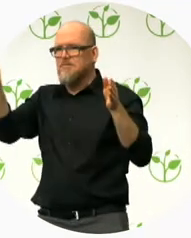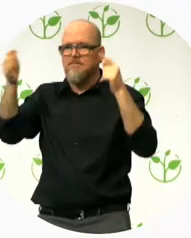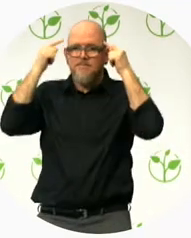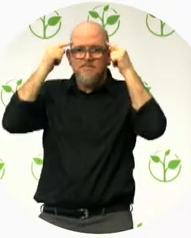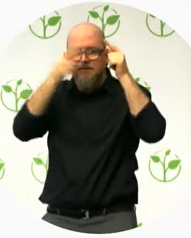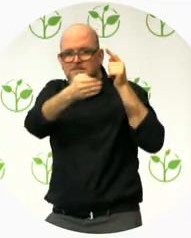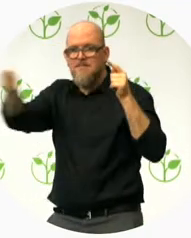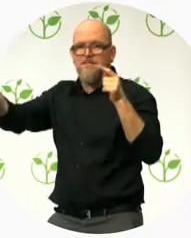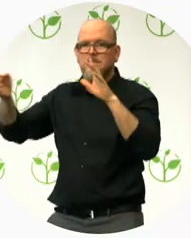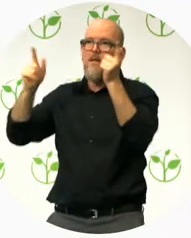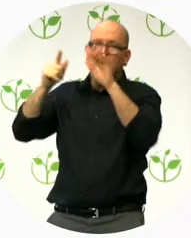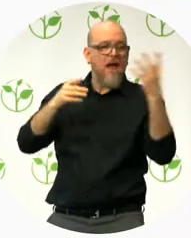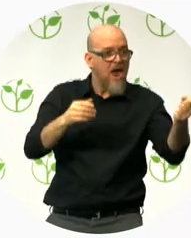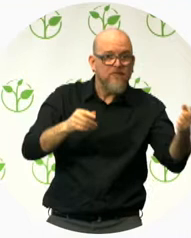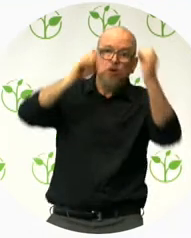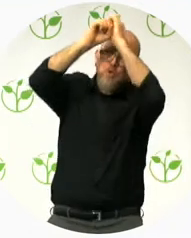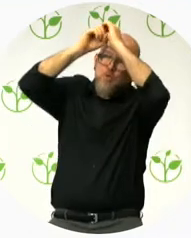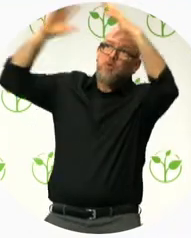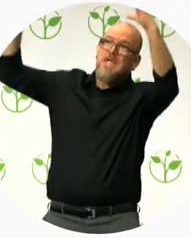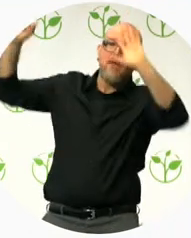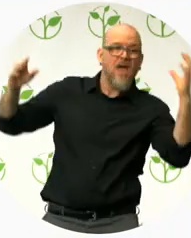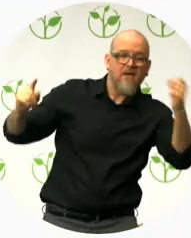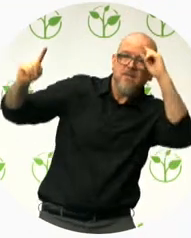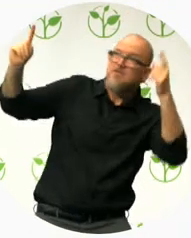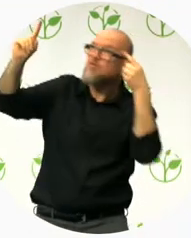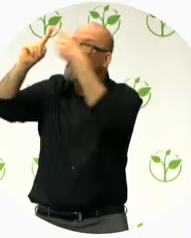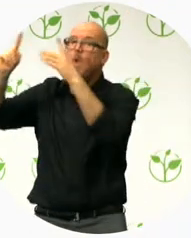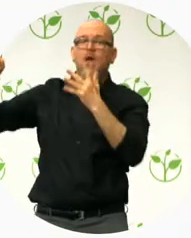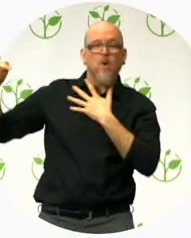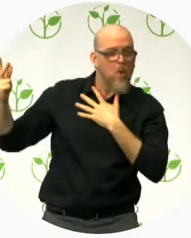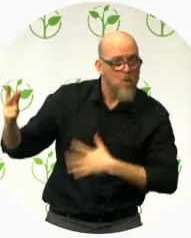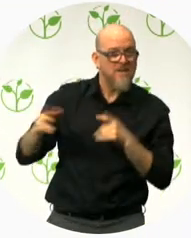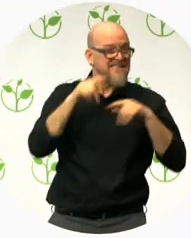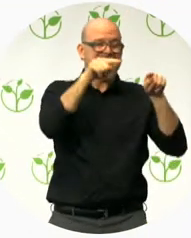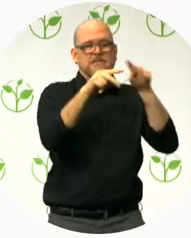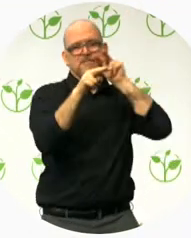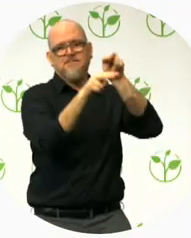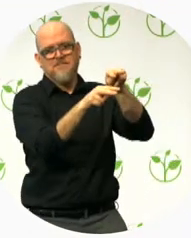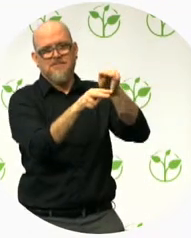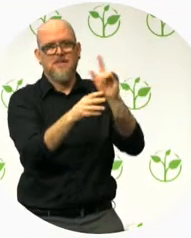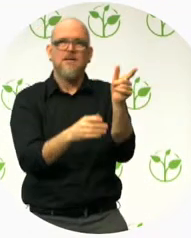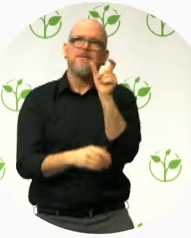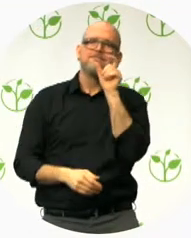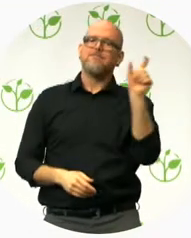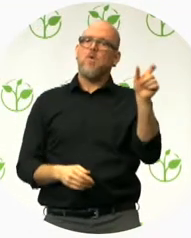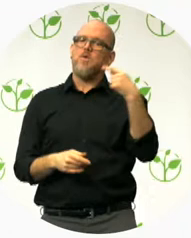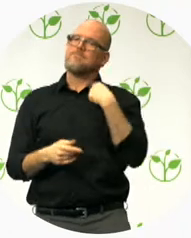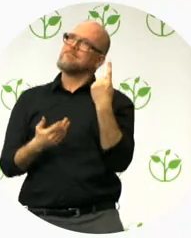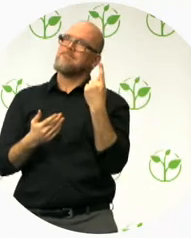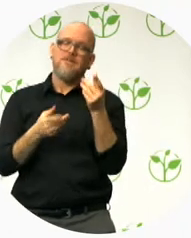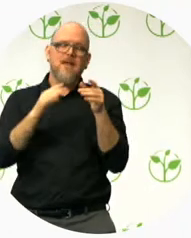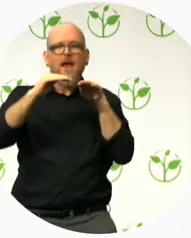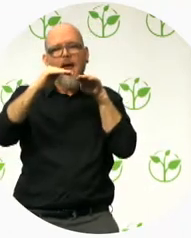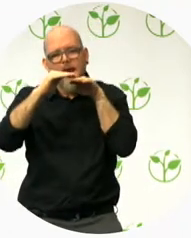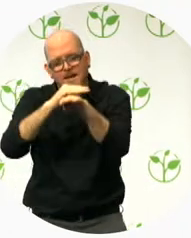applies to everybody. It's an equalizer. So accessibility has been defined as the provision of